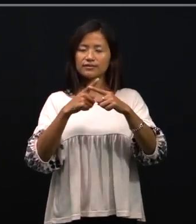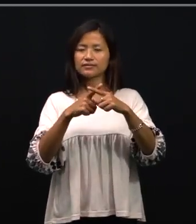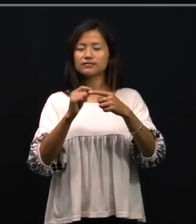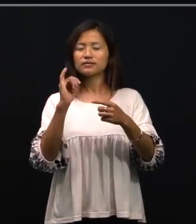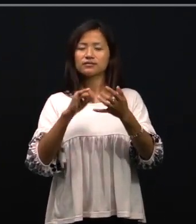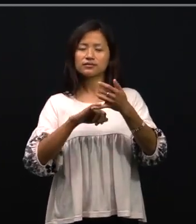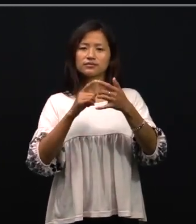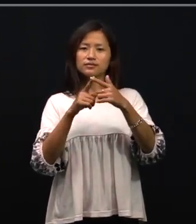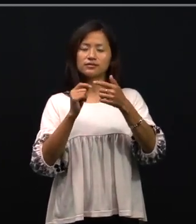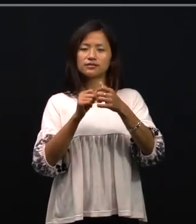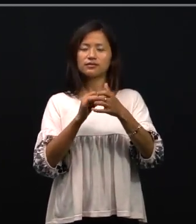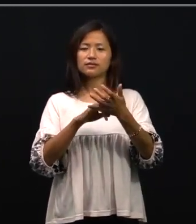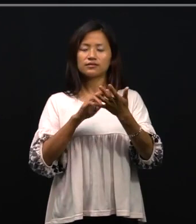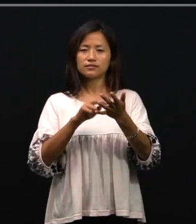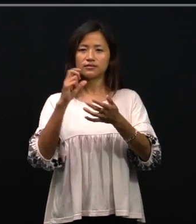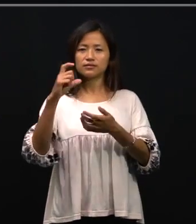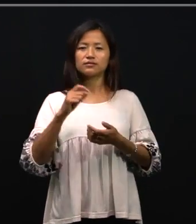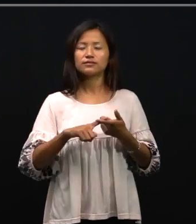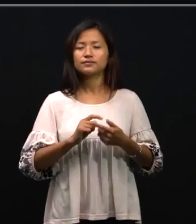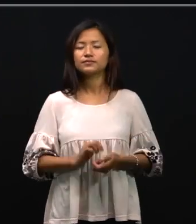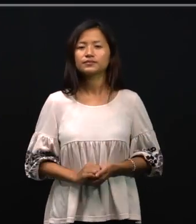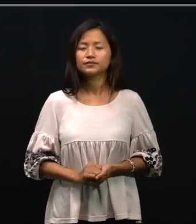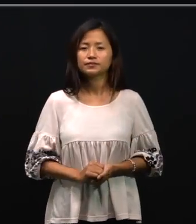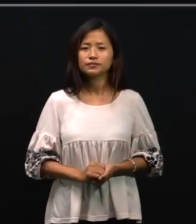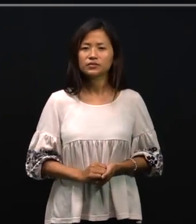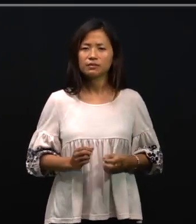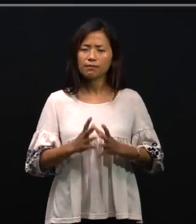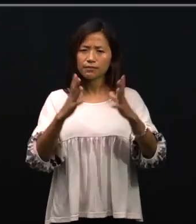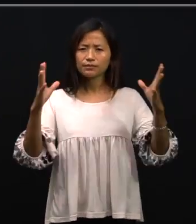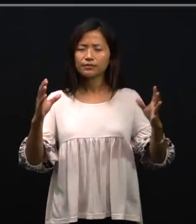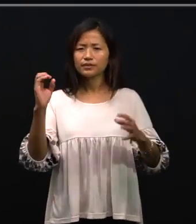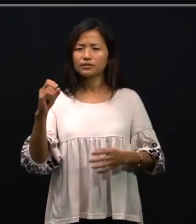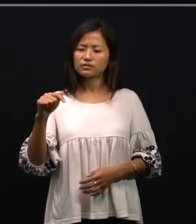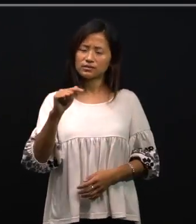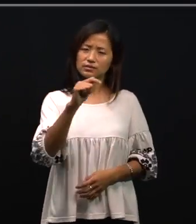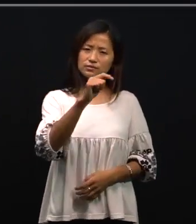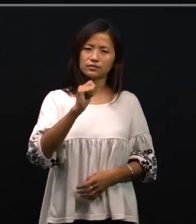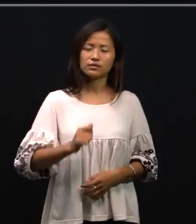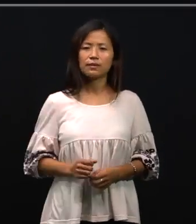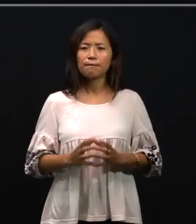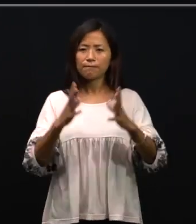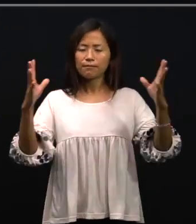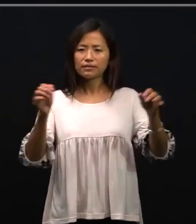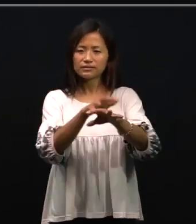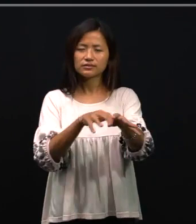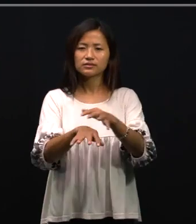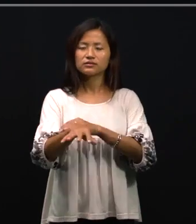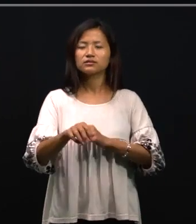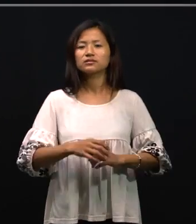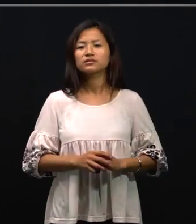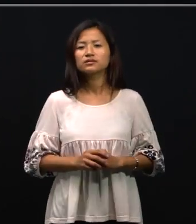But besides this, there are many organisms, there are many plants, there are many animals, and there are many